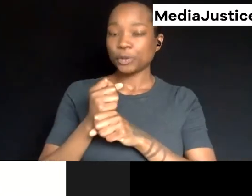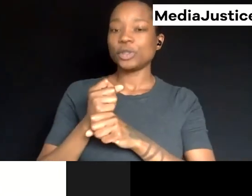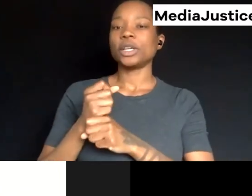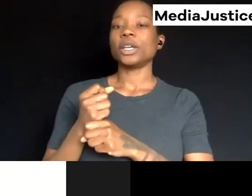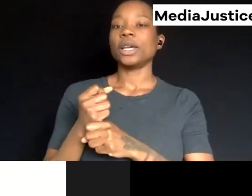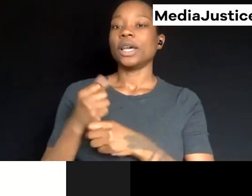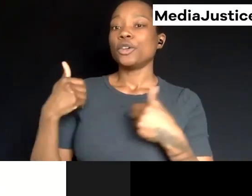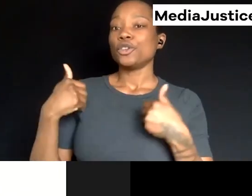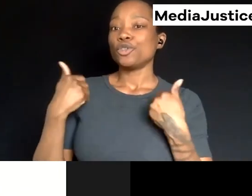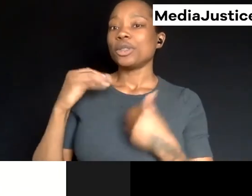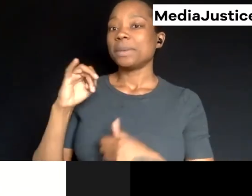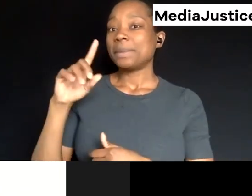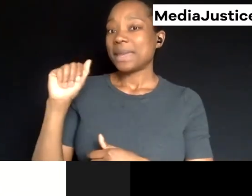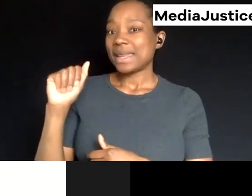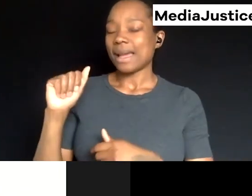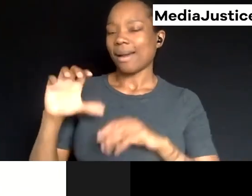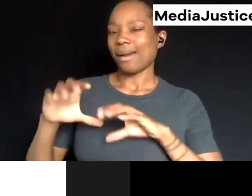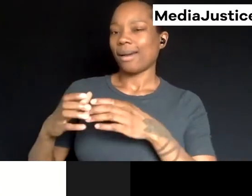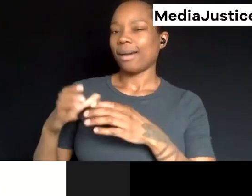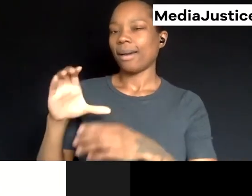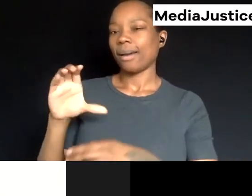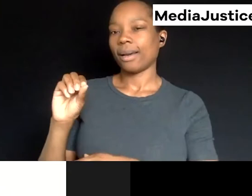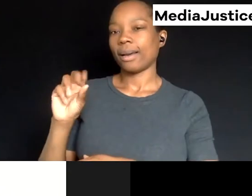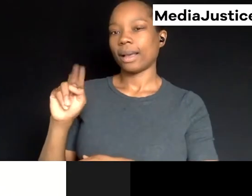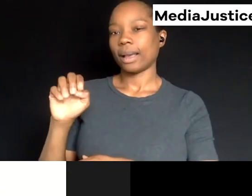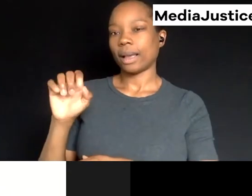was originally called.